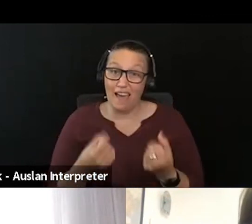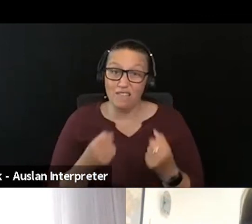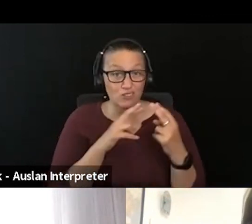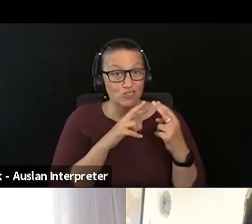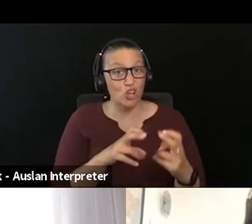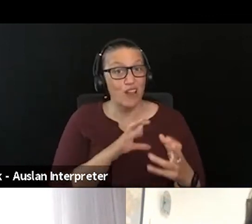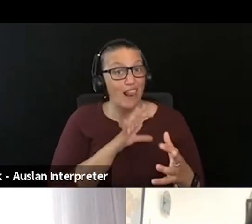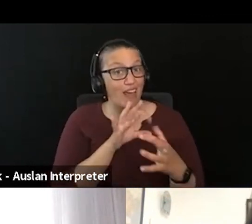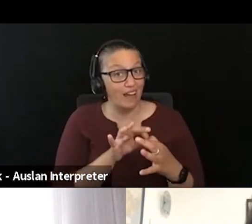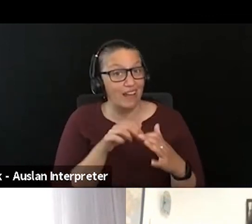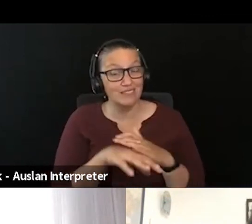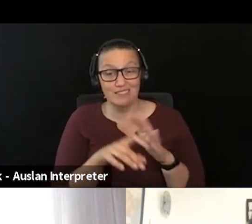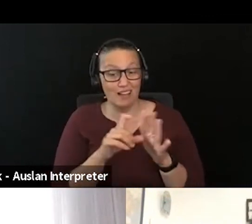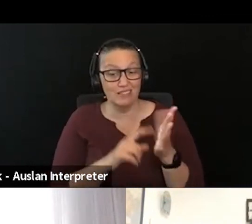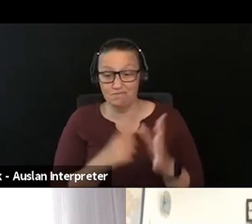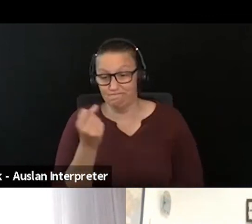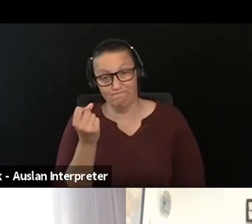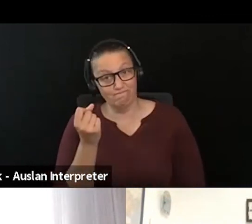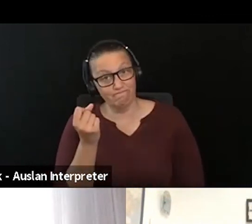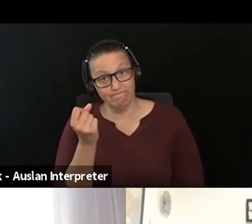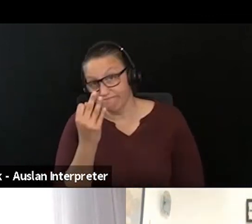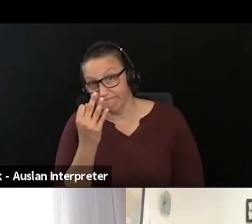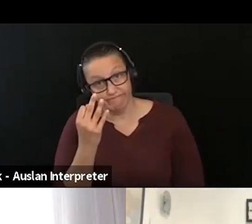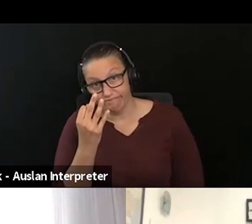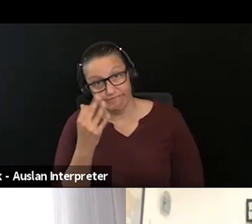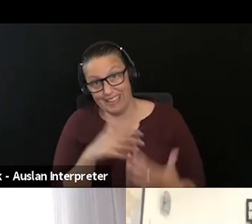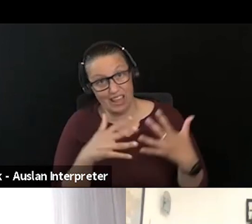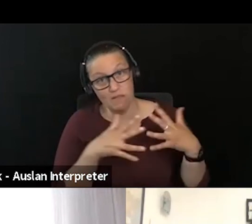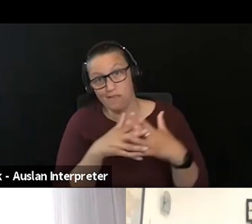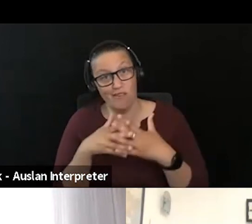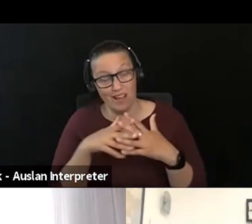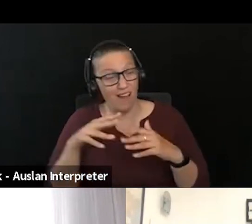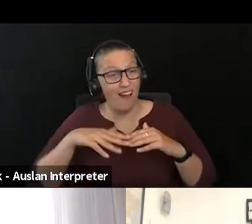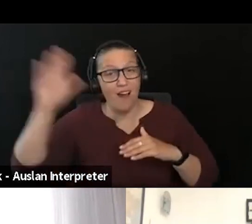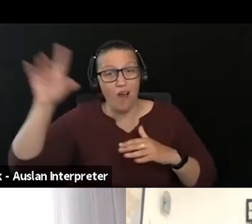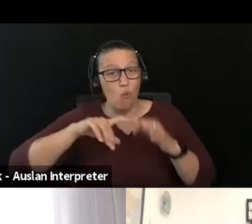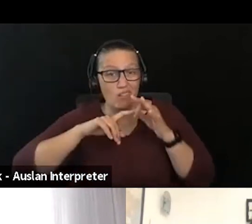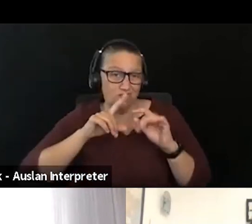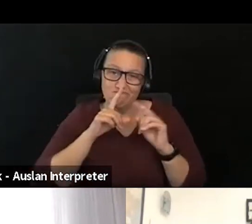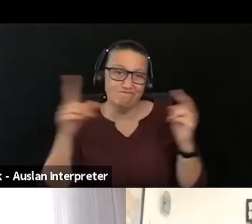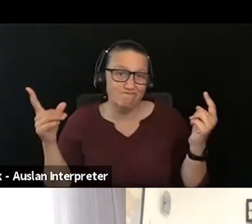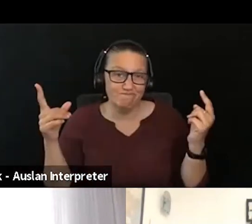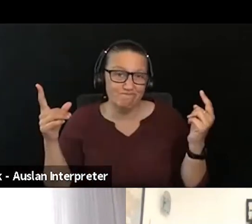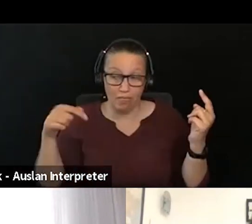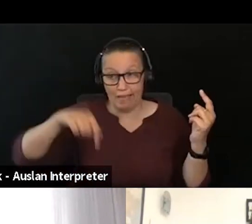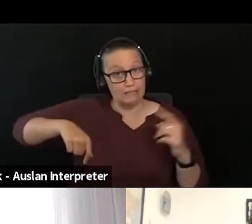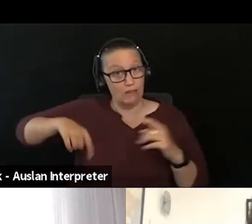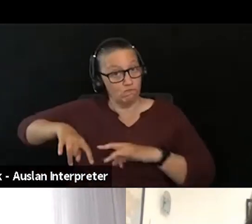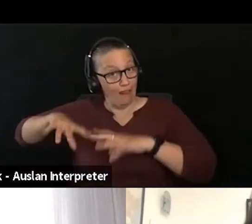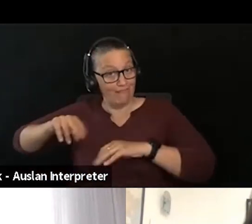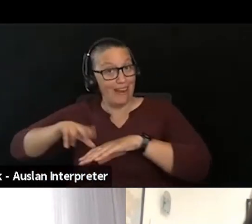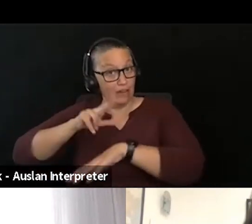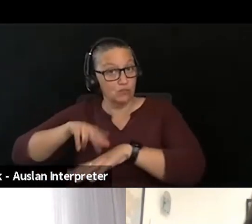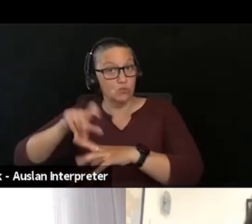the US, so it wouldn't be as high quality data, but there's still approximations that we